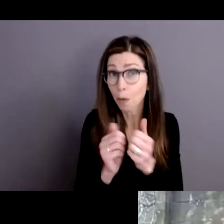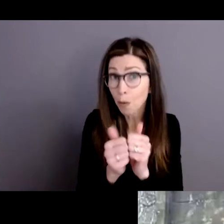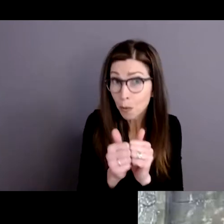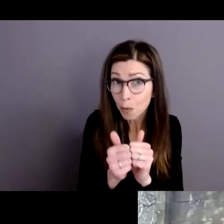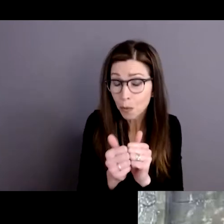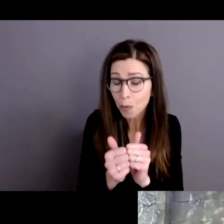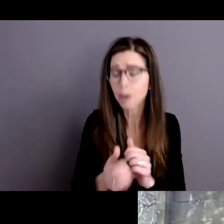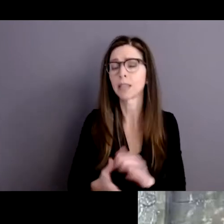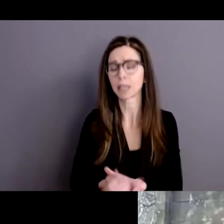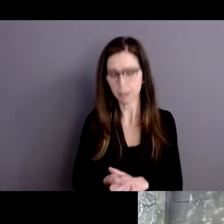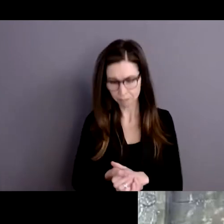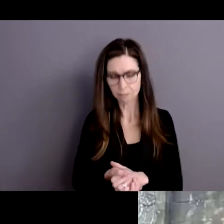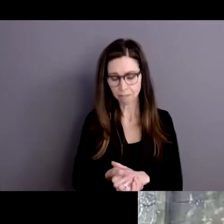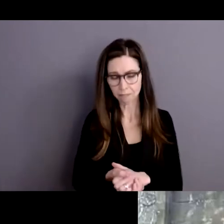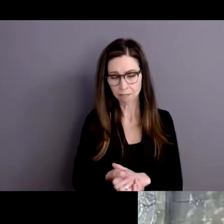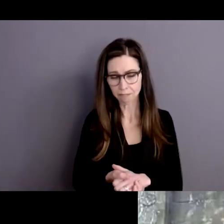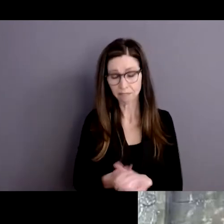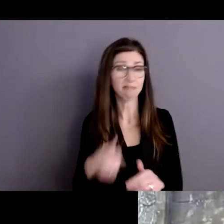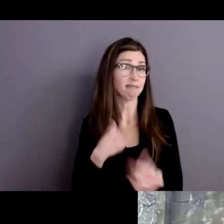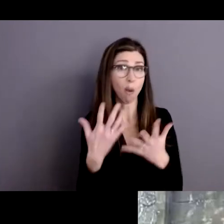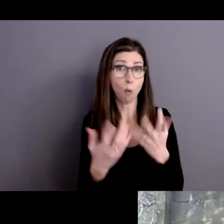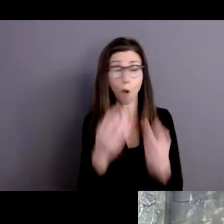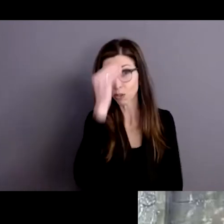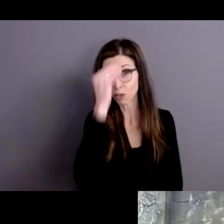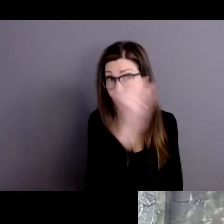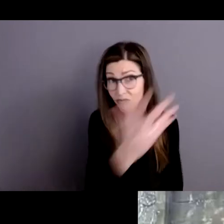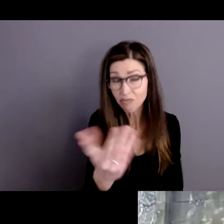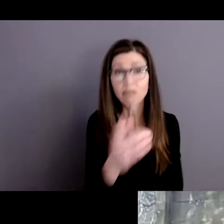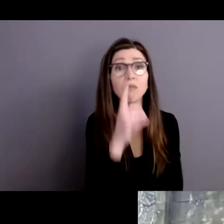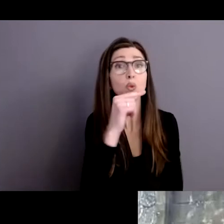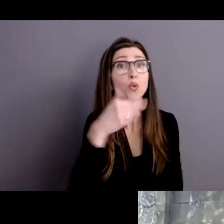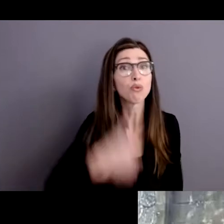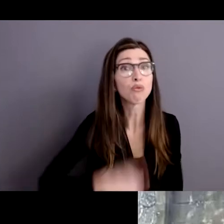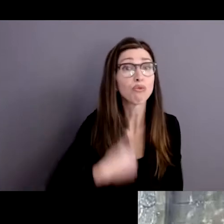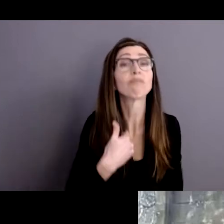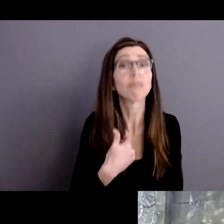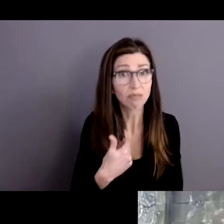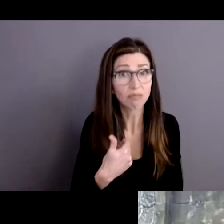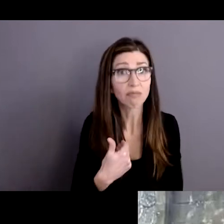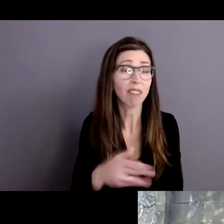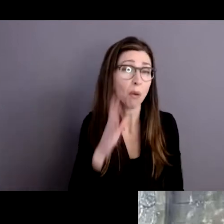just telling you all a bit about myself. I'm